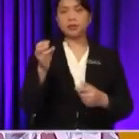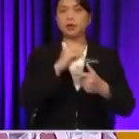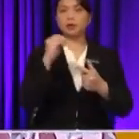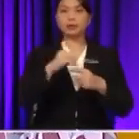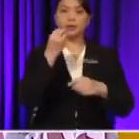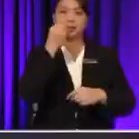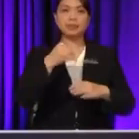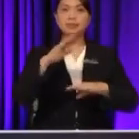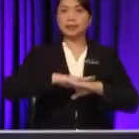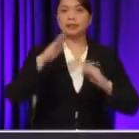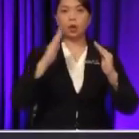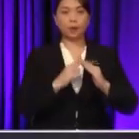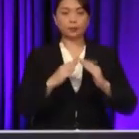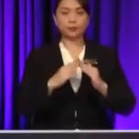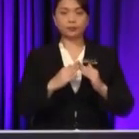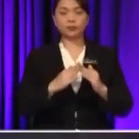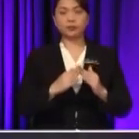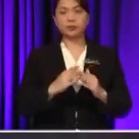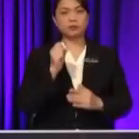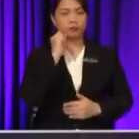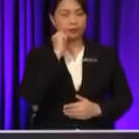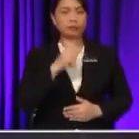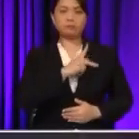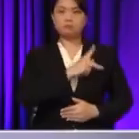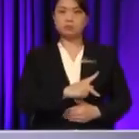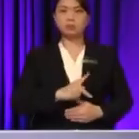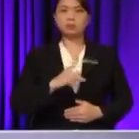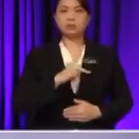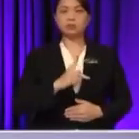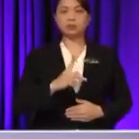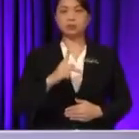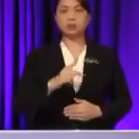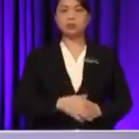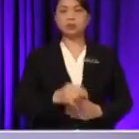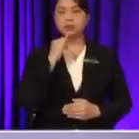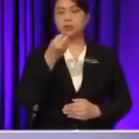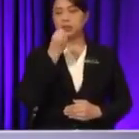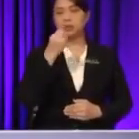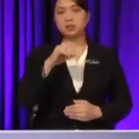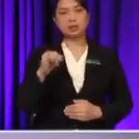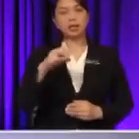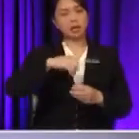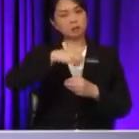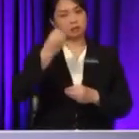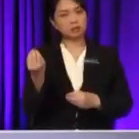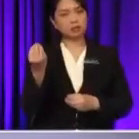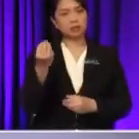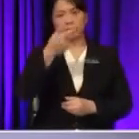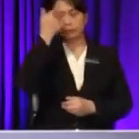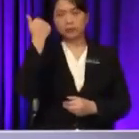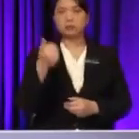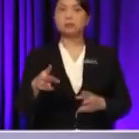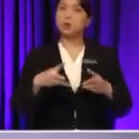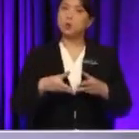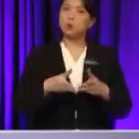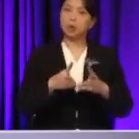eating at home? Alright, my personal preference, I would prefer eating outside at a restaurant. Because while eating